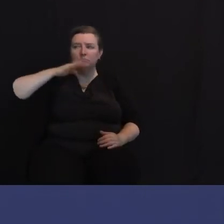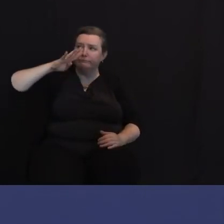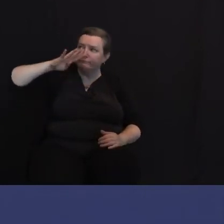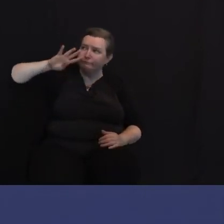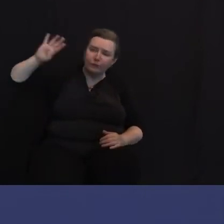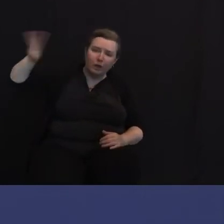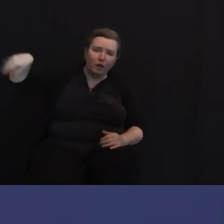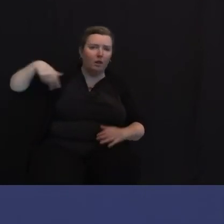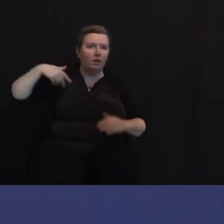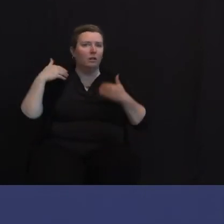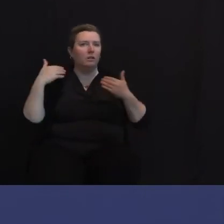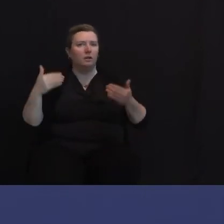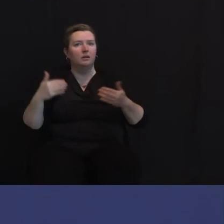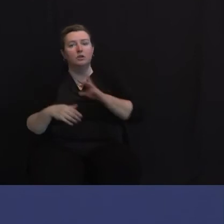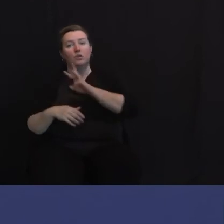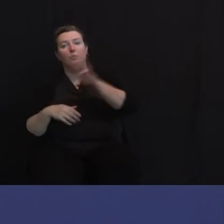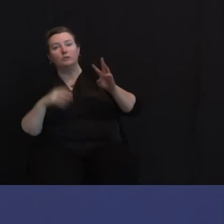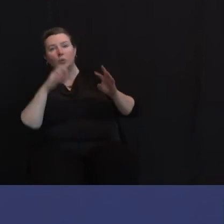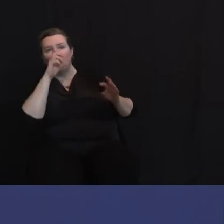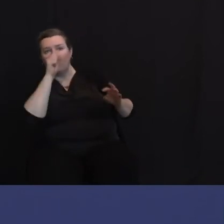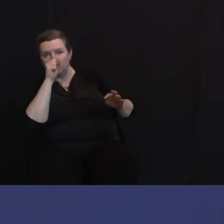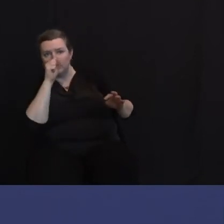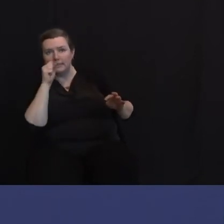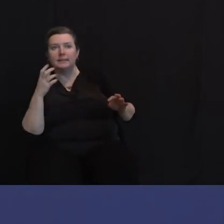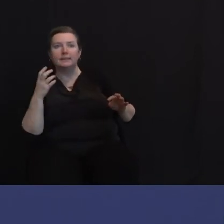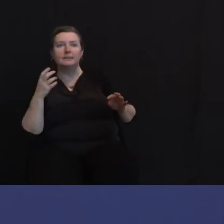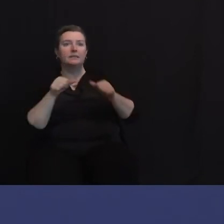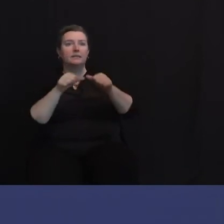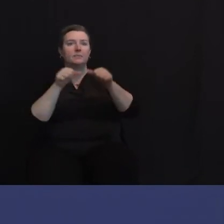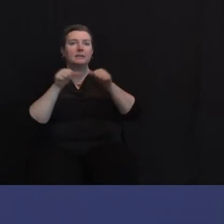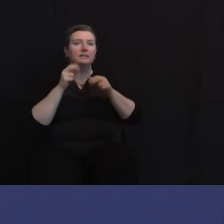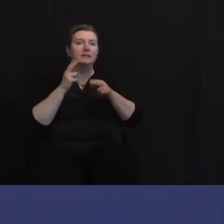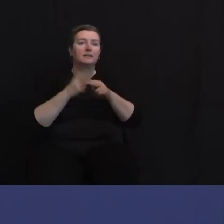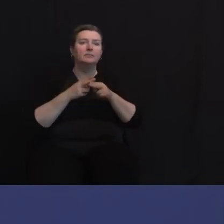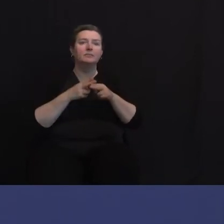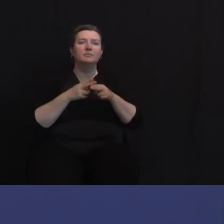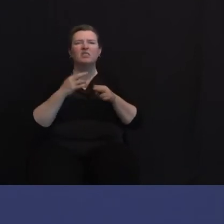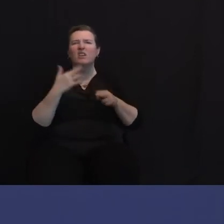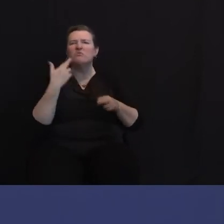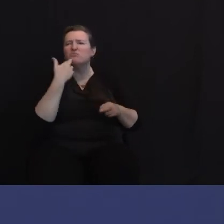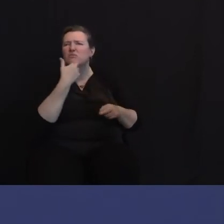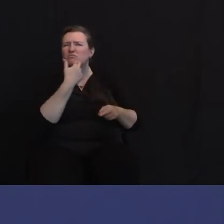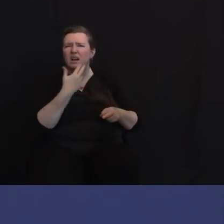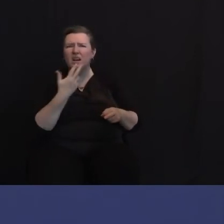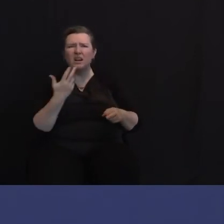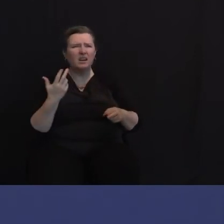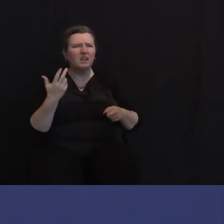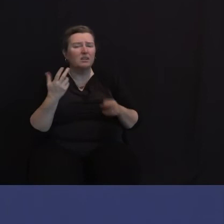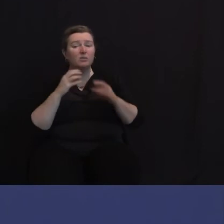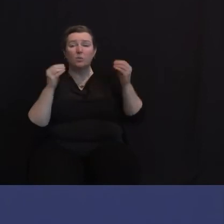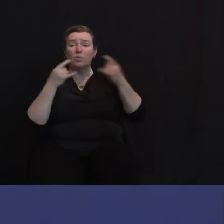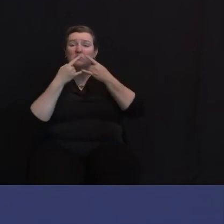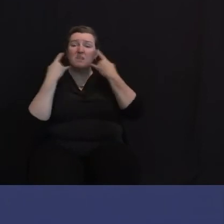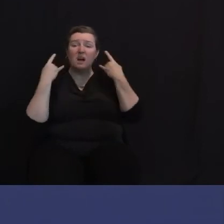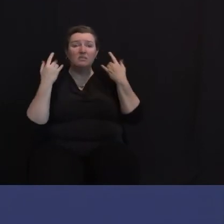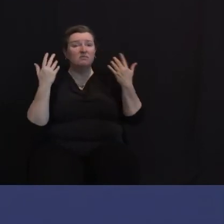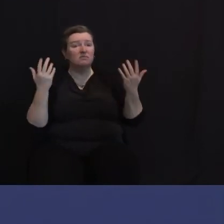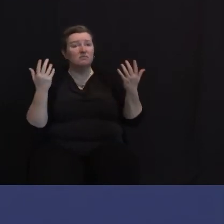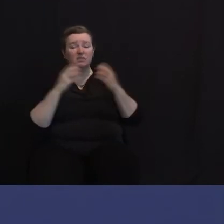police responded to La Dolce Vita. Again, no social distancing or masks. They were cited. And